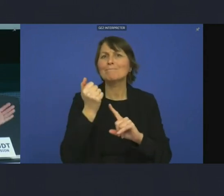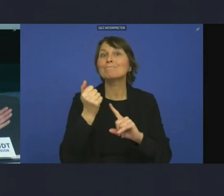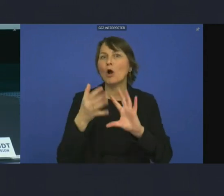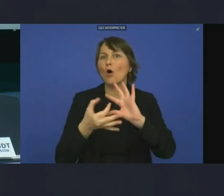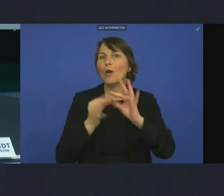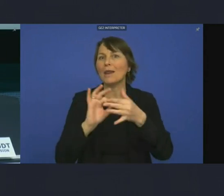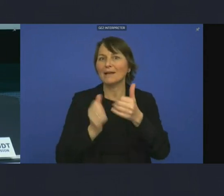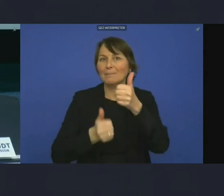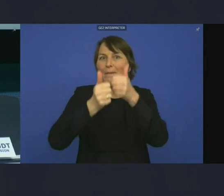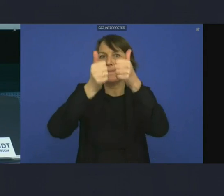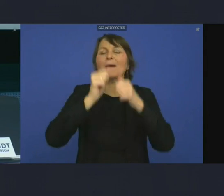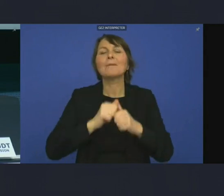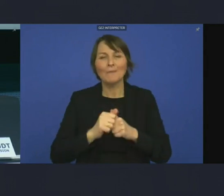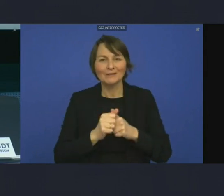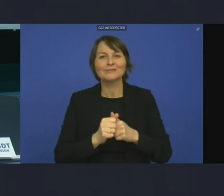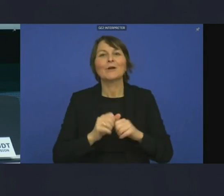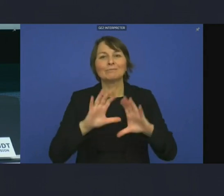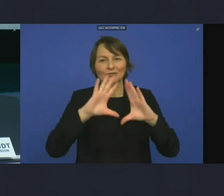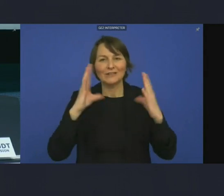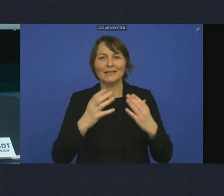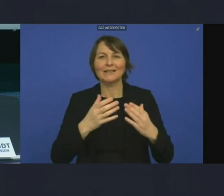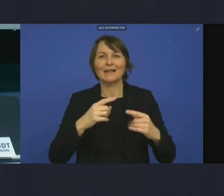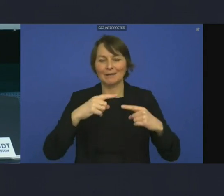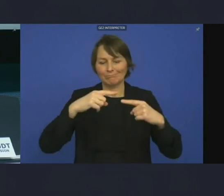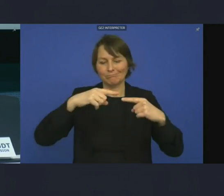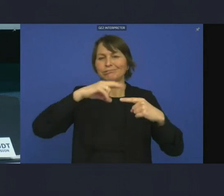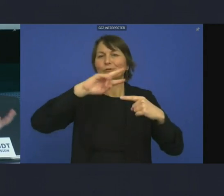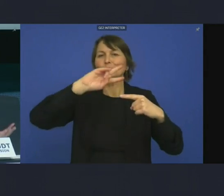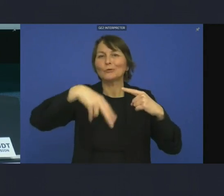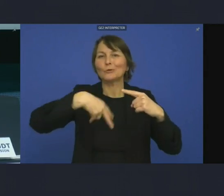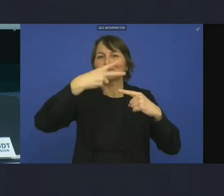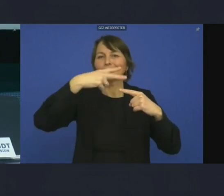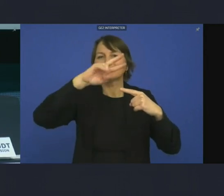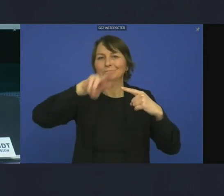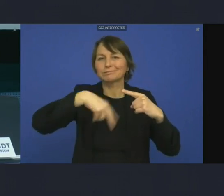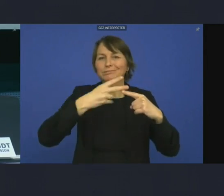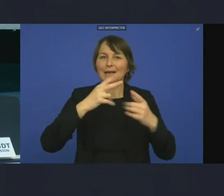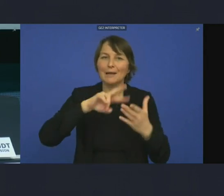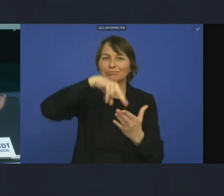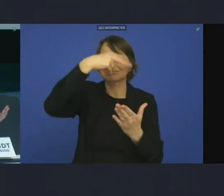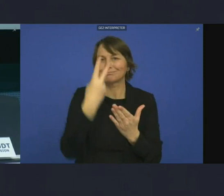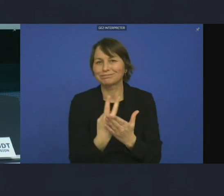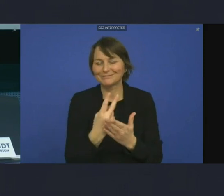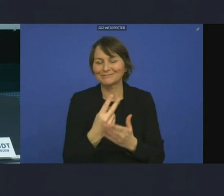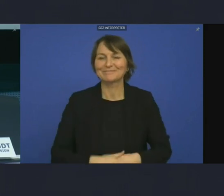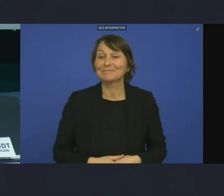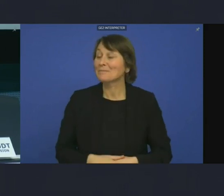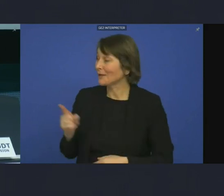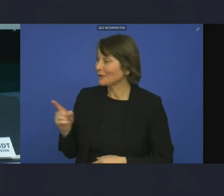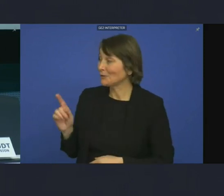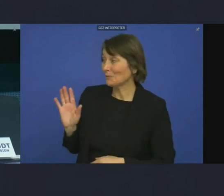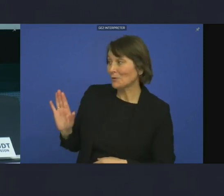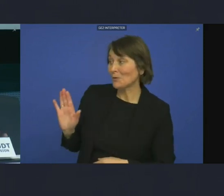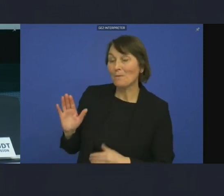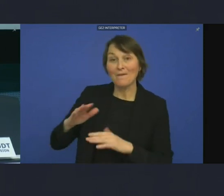happy to have you here with us, Gloria. But you're here also to talk about your work you did after around